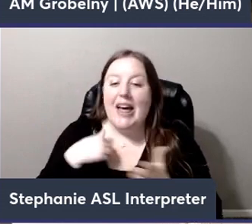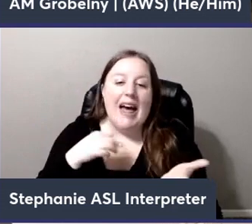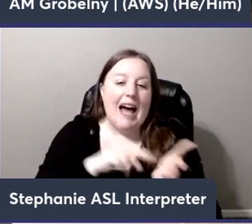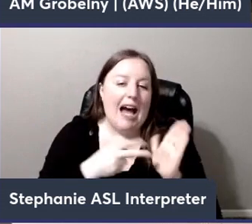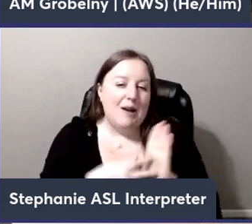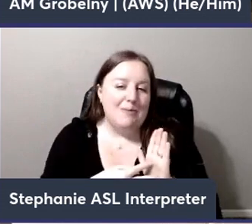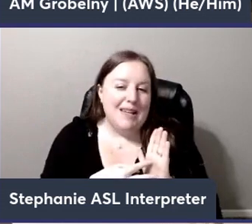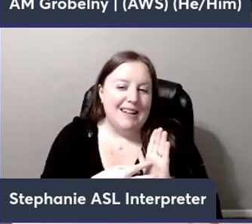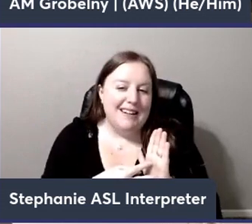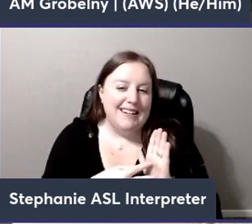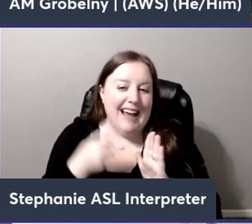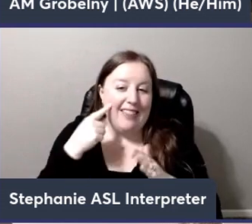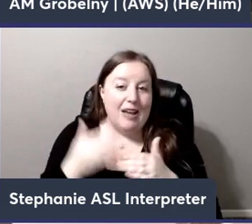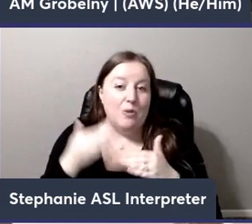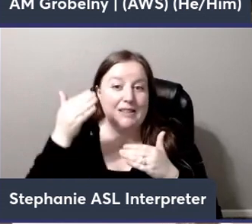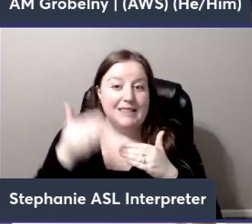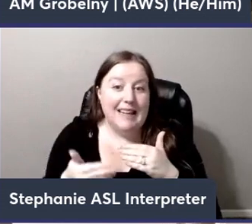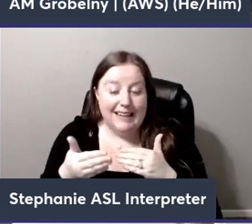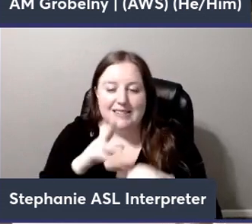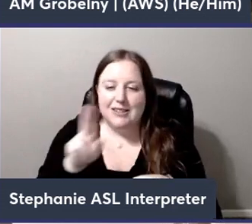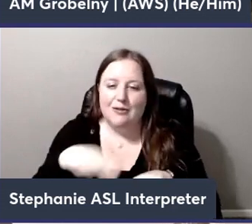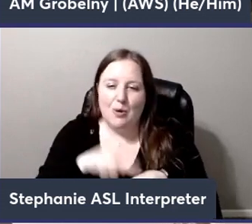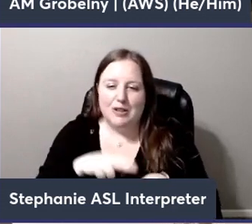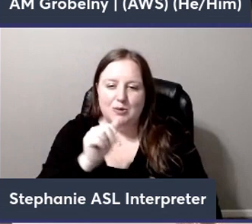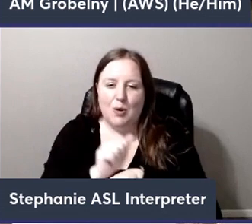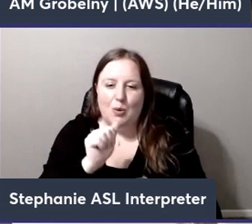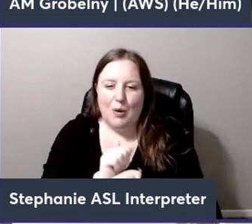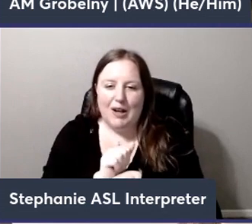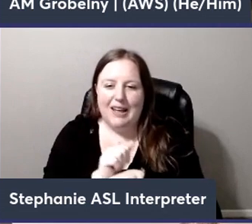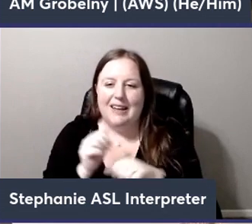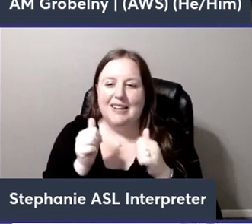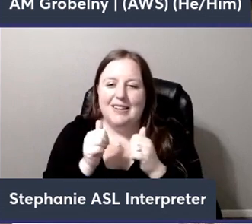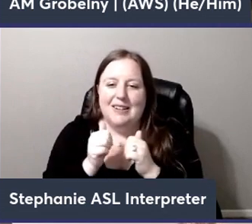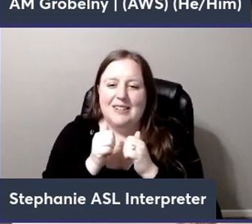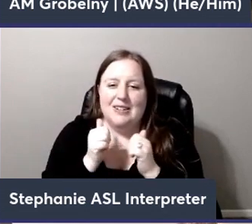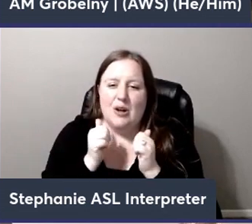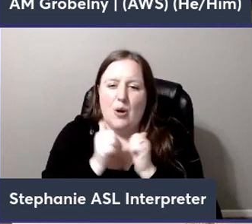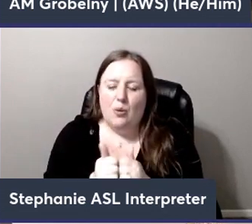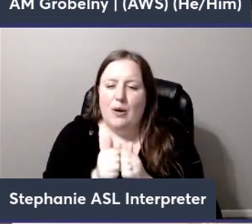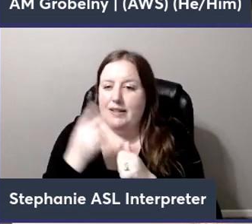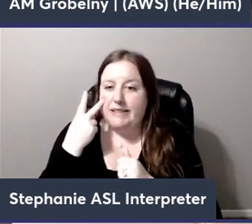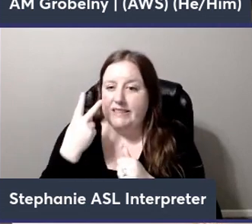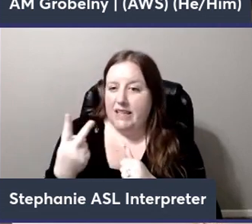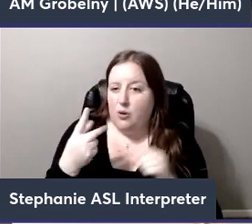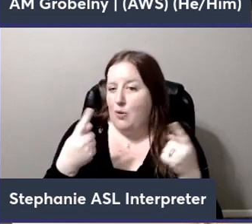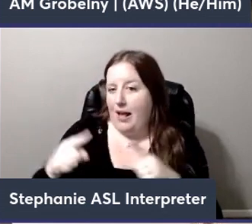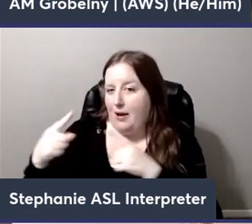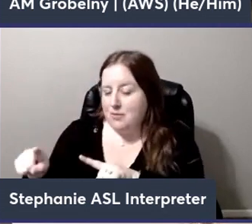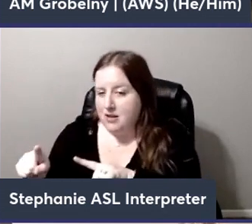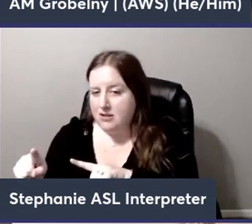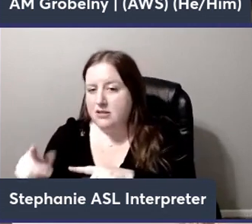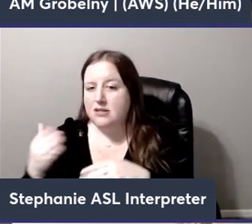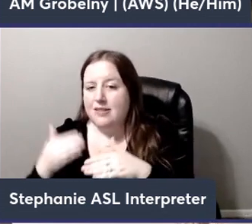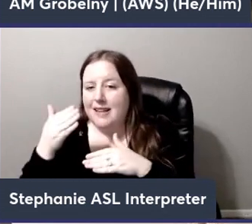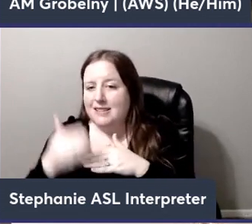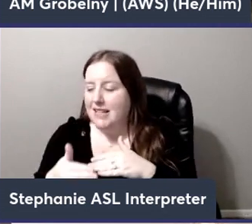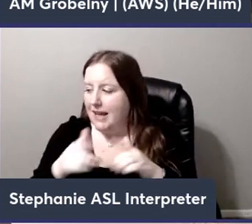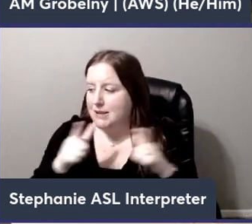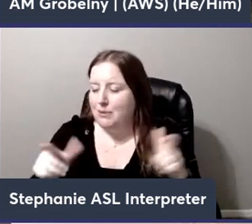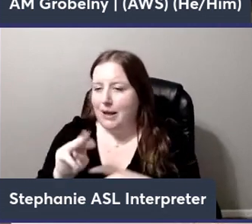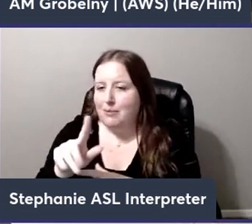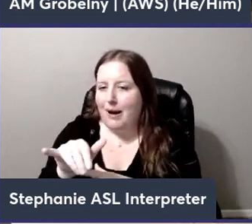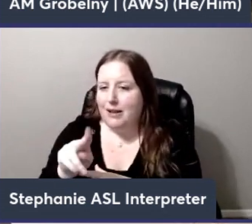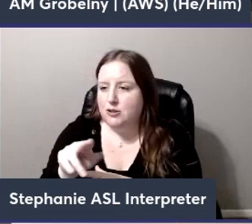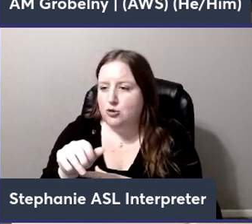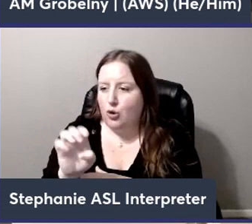I think what's next is, of course, we are working towards GA. Right. That's the next big milestone. So I'm hoping